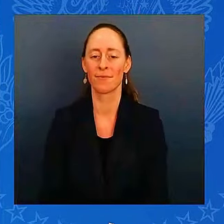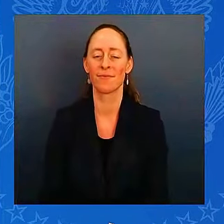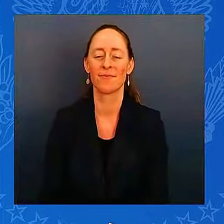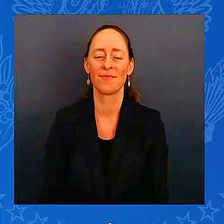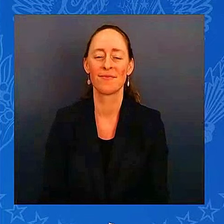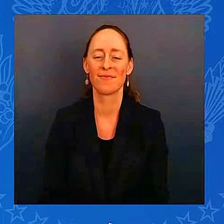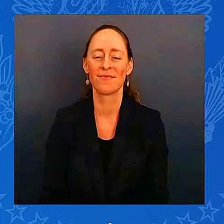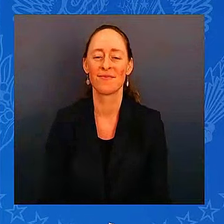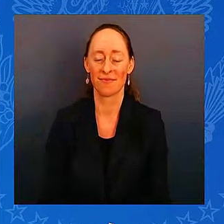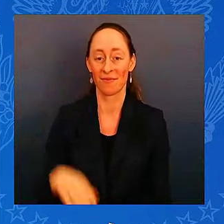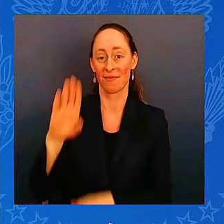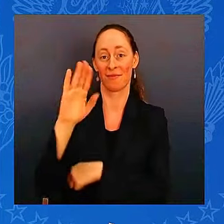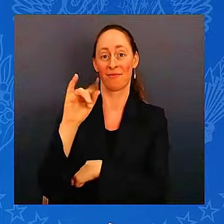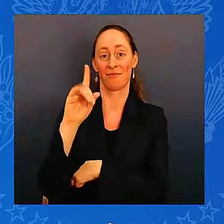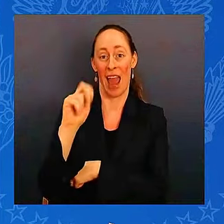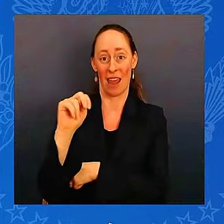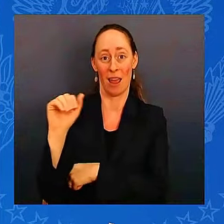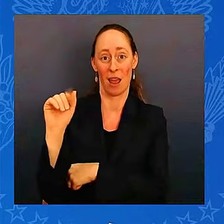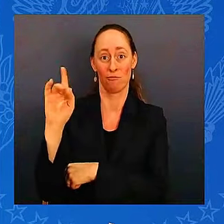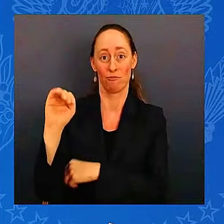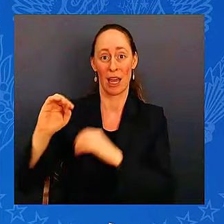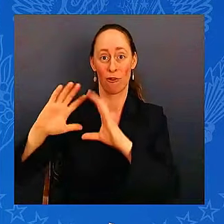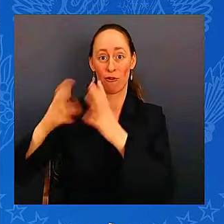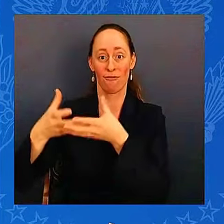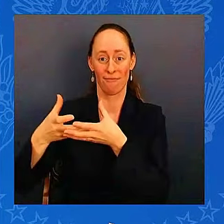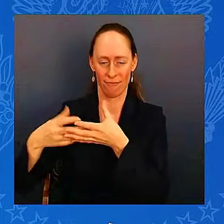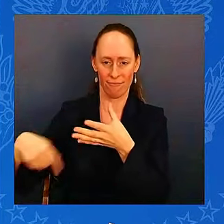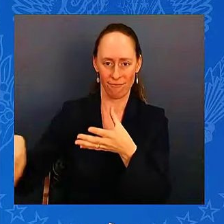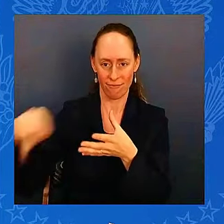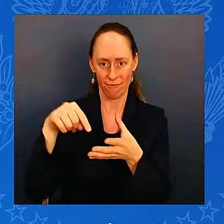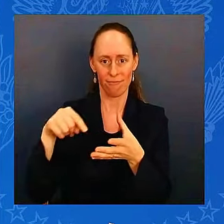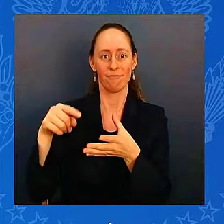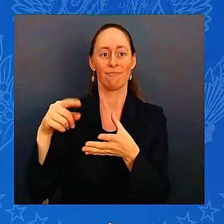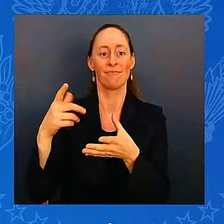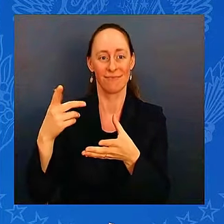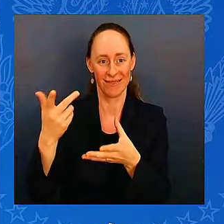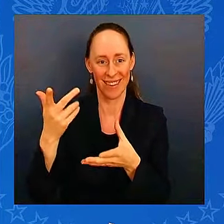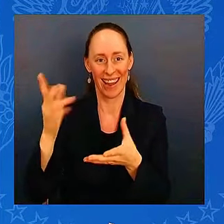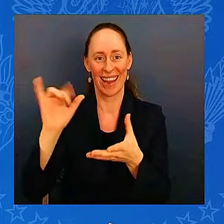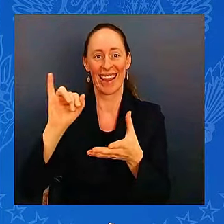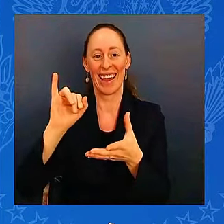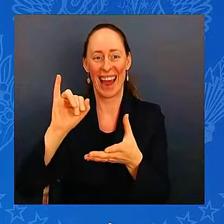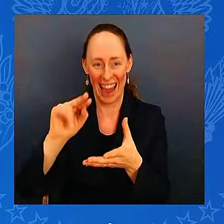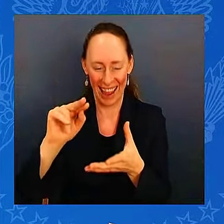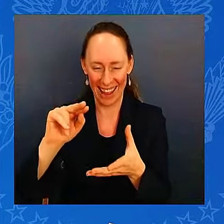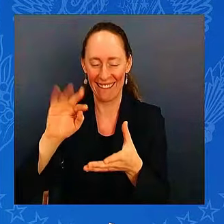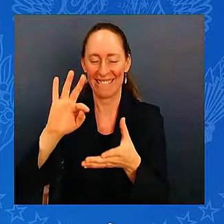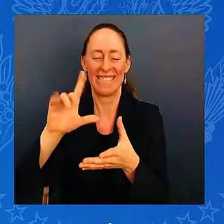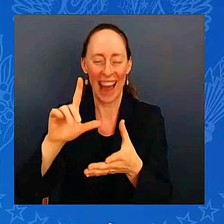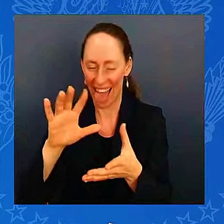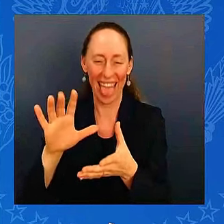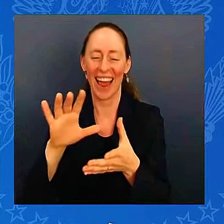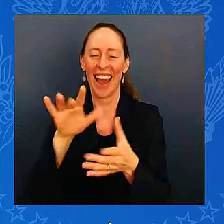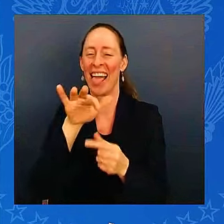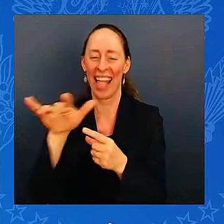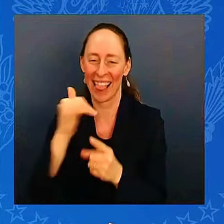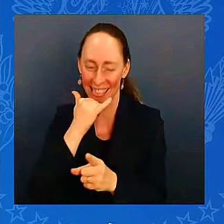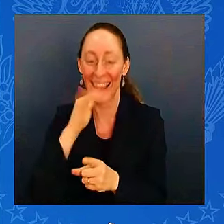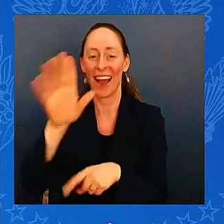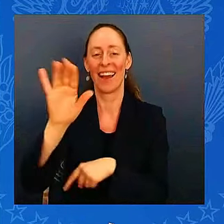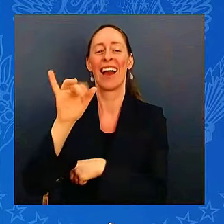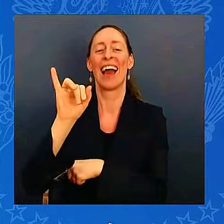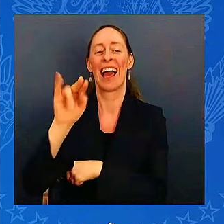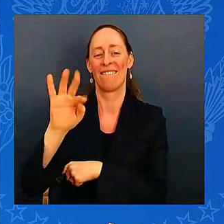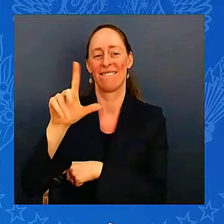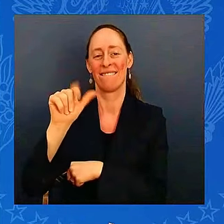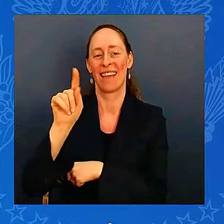Inflation Reduction Act, the IRA, will be the foundation for all the climate progress still